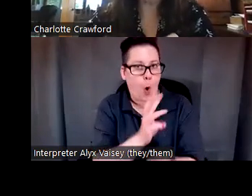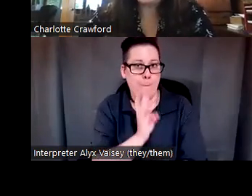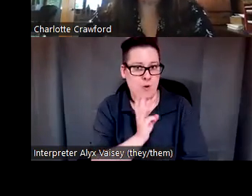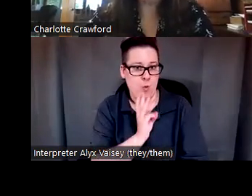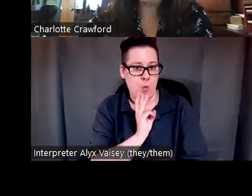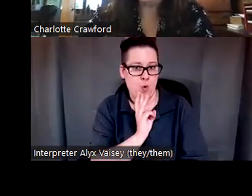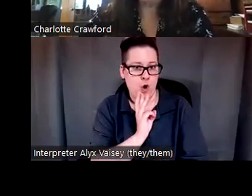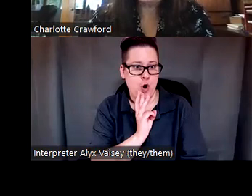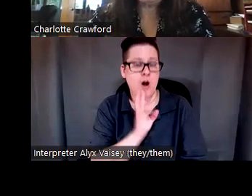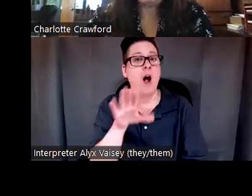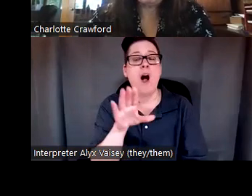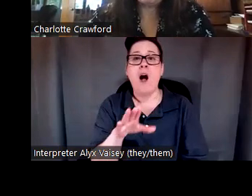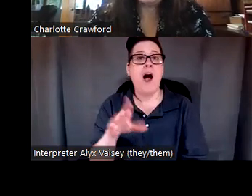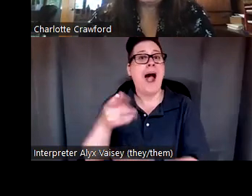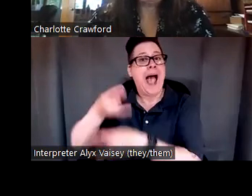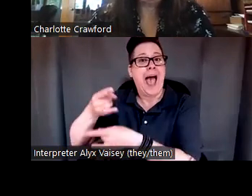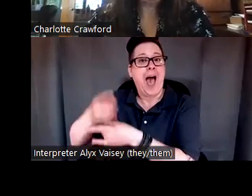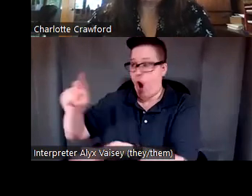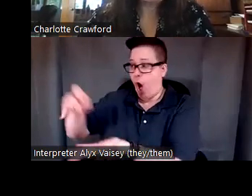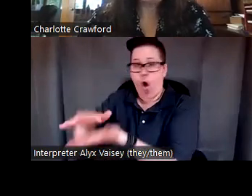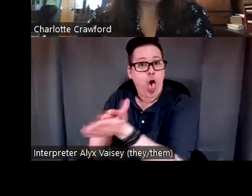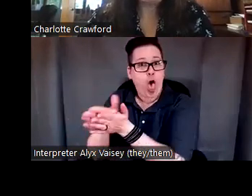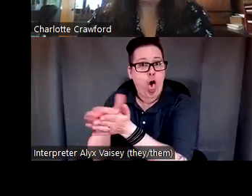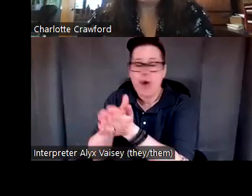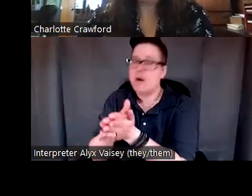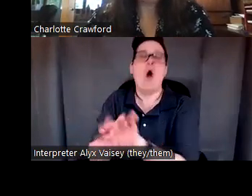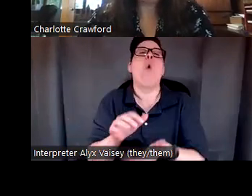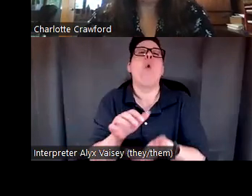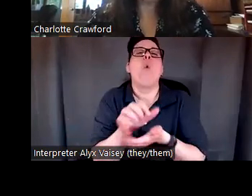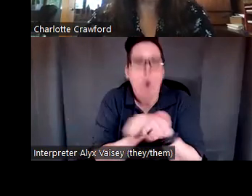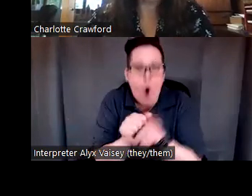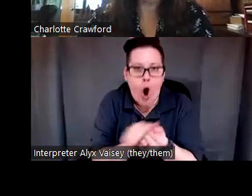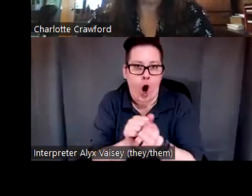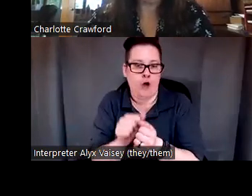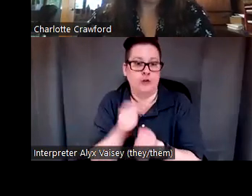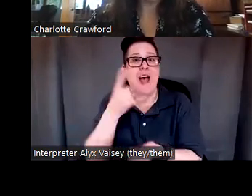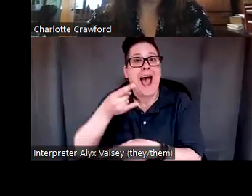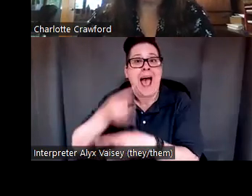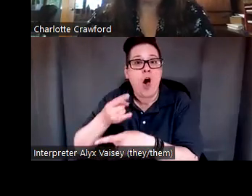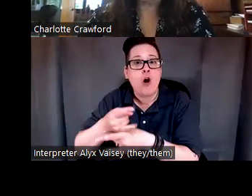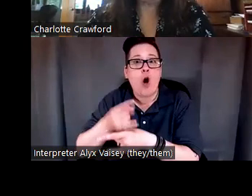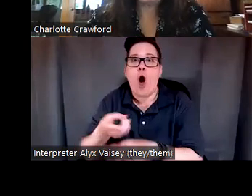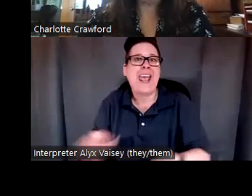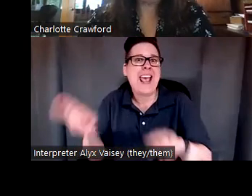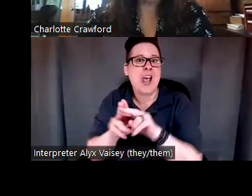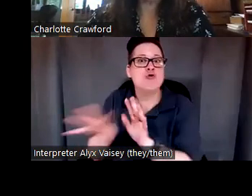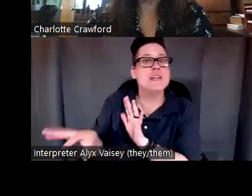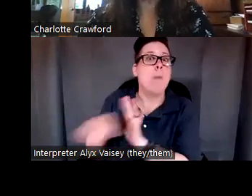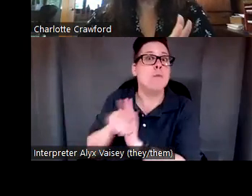Do not use alcohol wash. Anything with alcohol will increase the absorption. You don't want to do